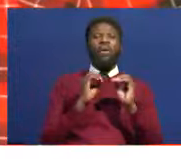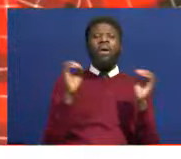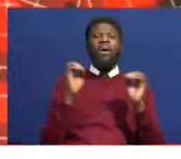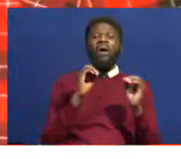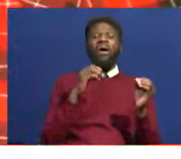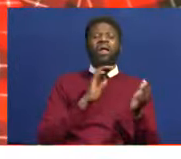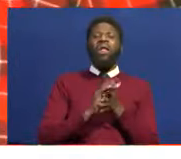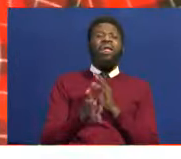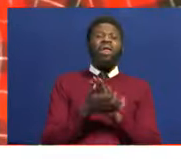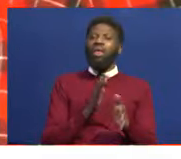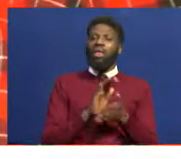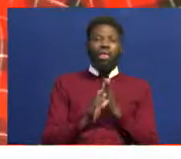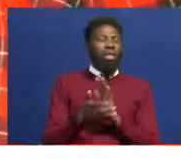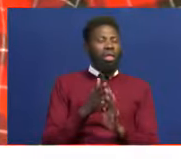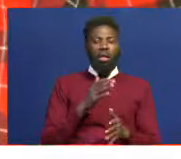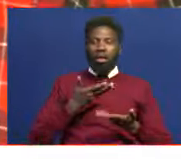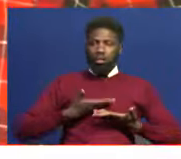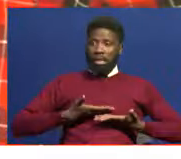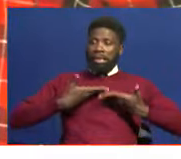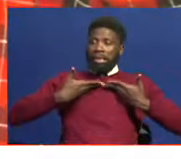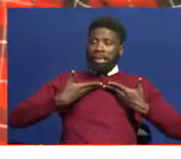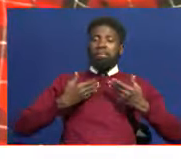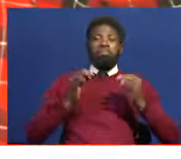Kutoka hapa kuenda huko mimi sijisikiangi.